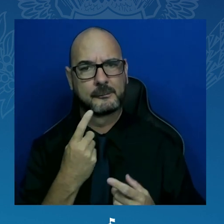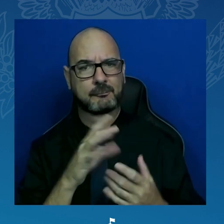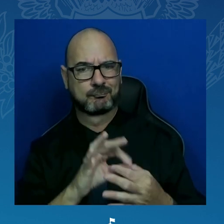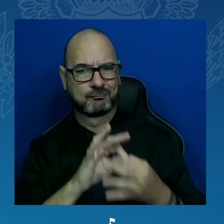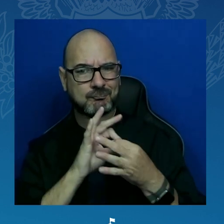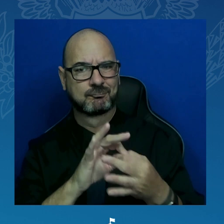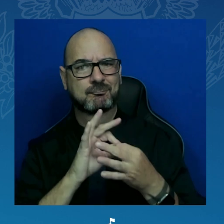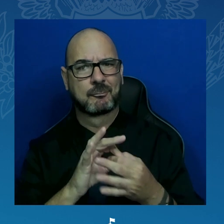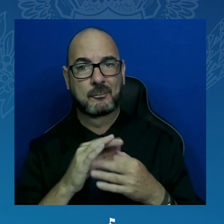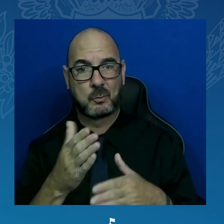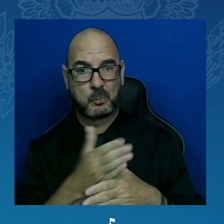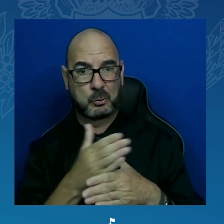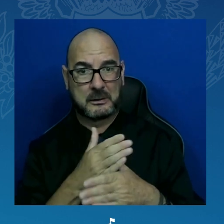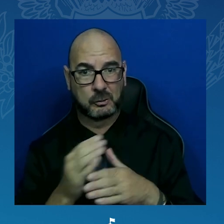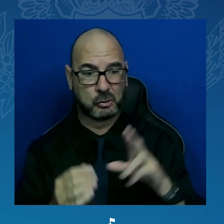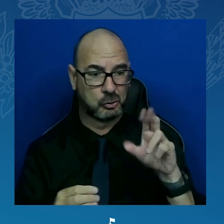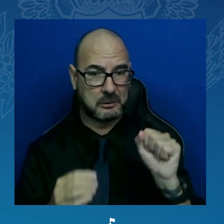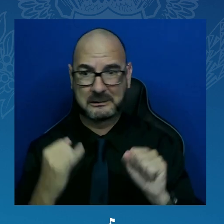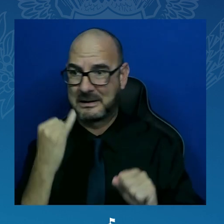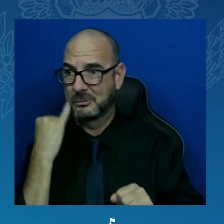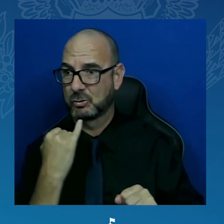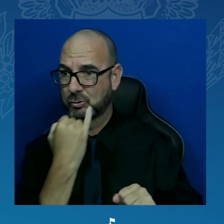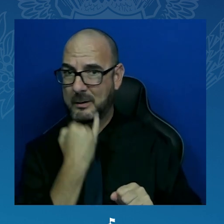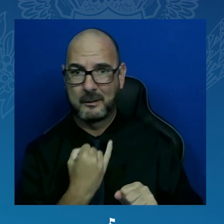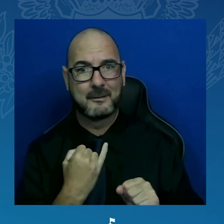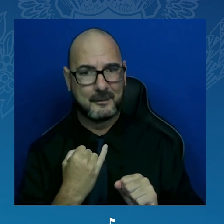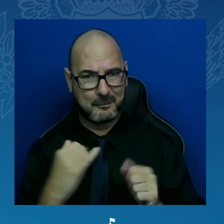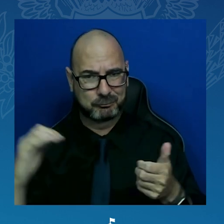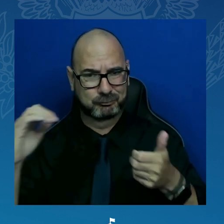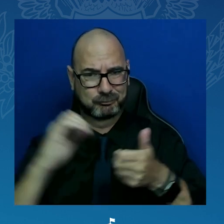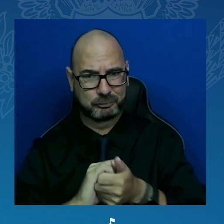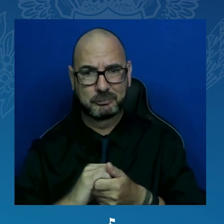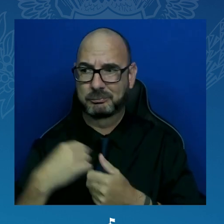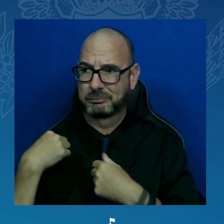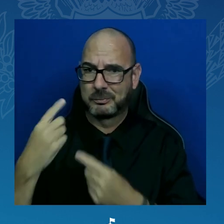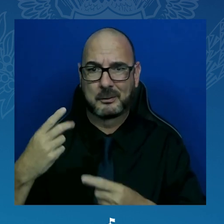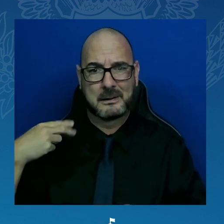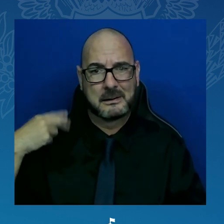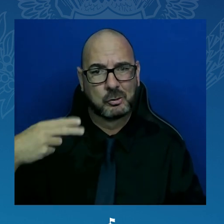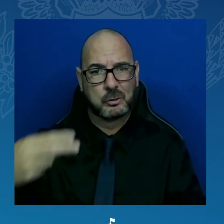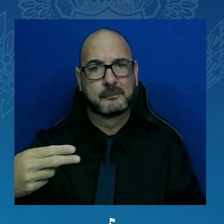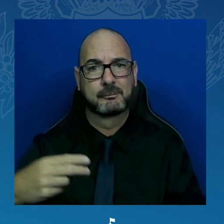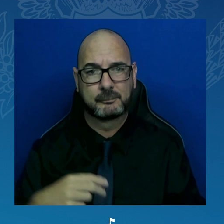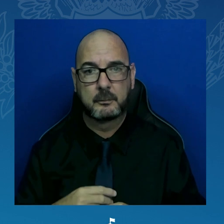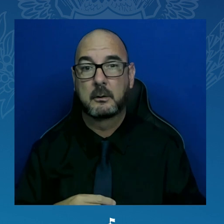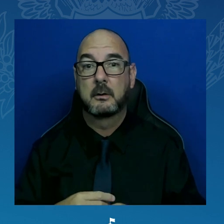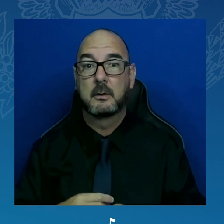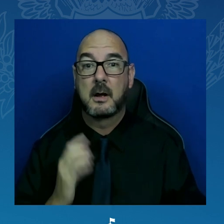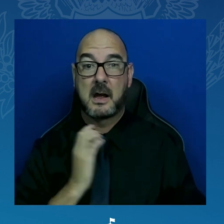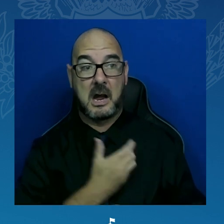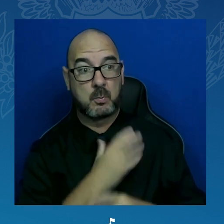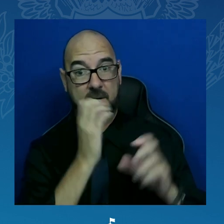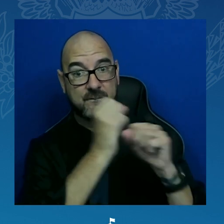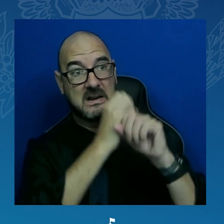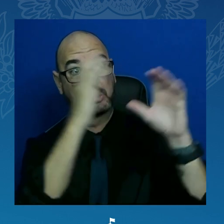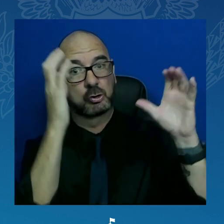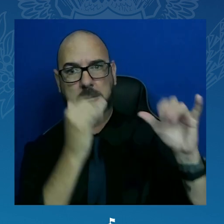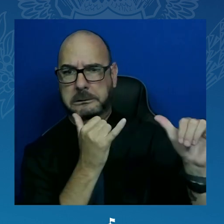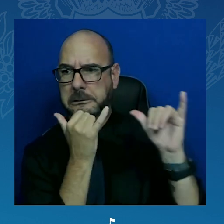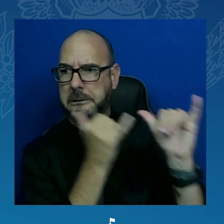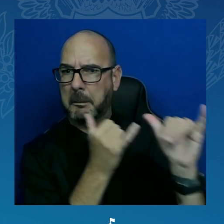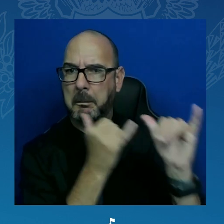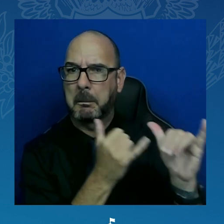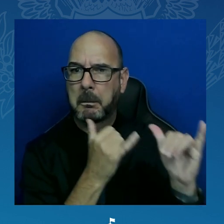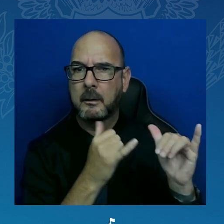relationship between the United States and Israel, the history of that relationship, and the vision and our shared vision of the future of